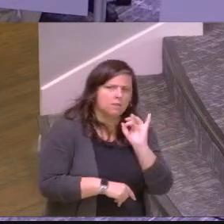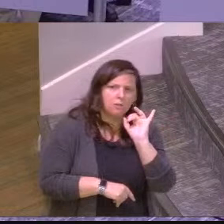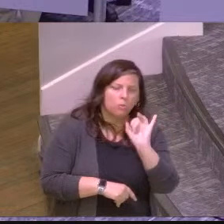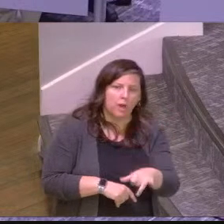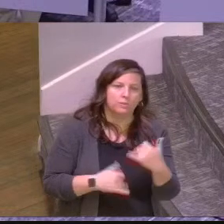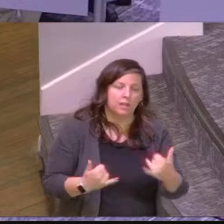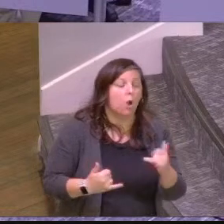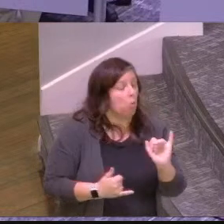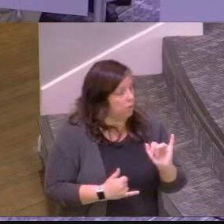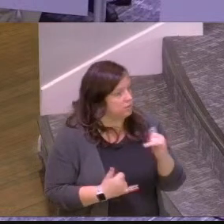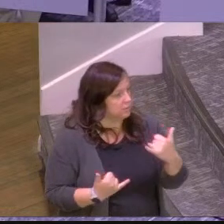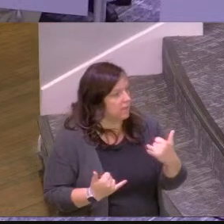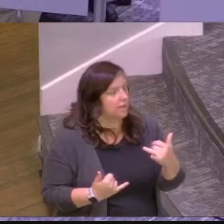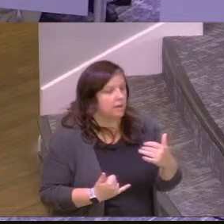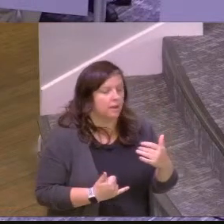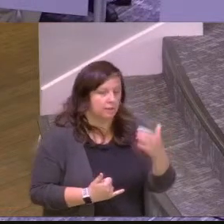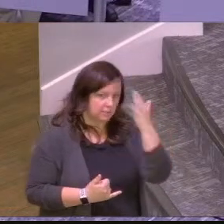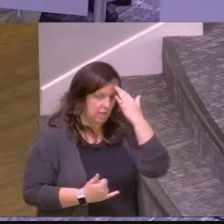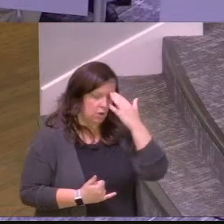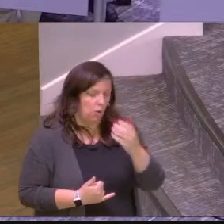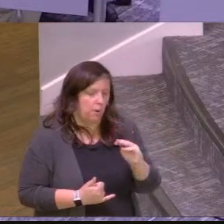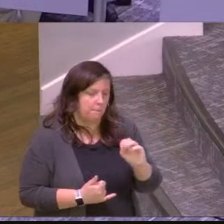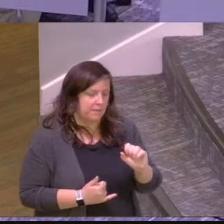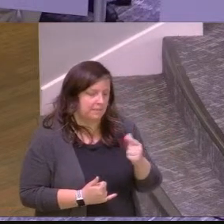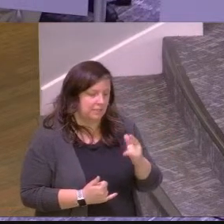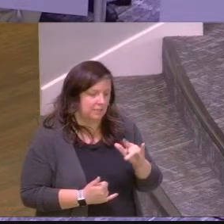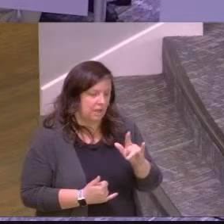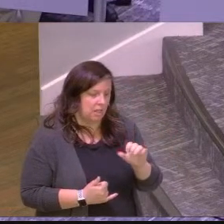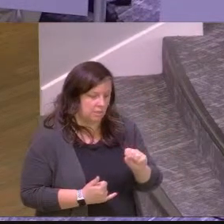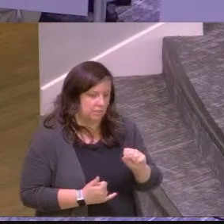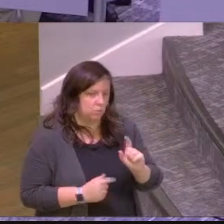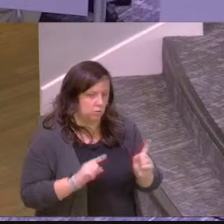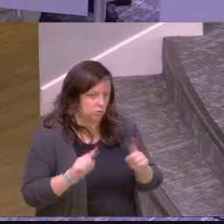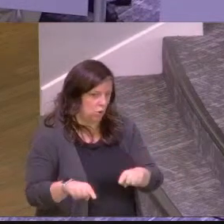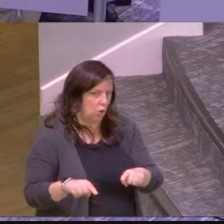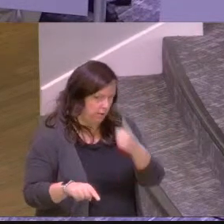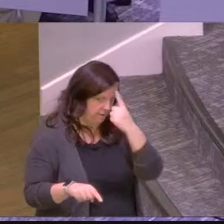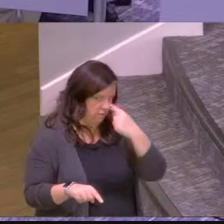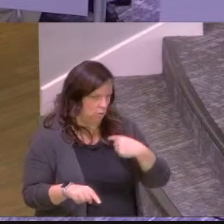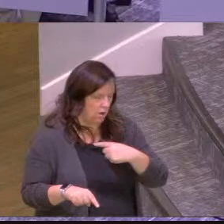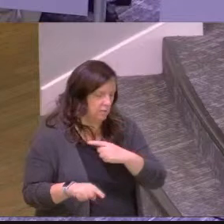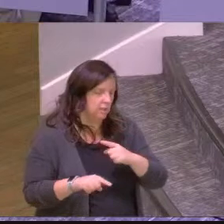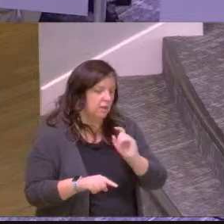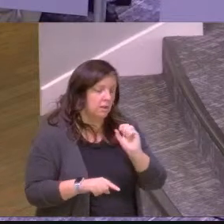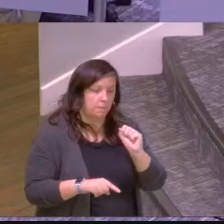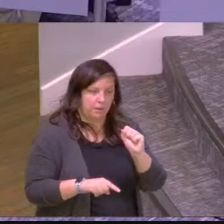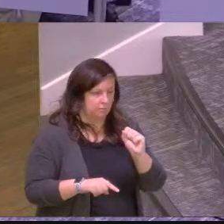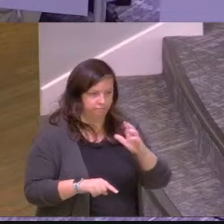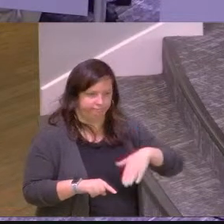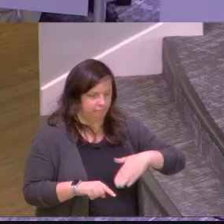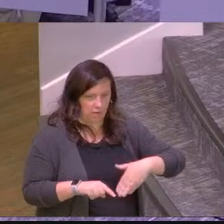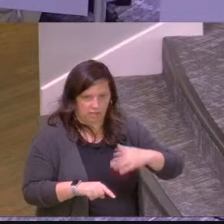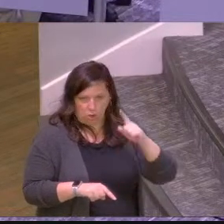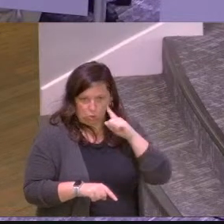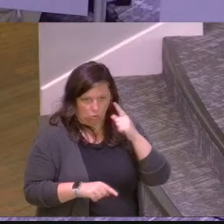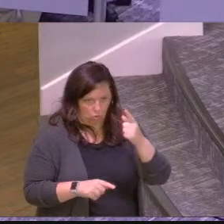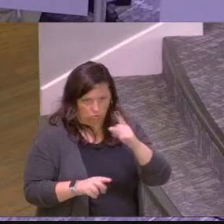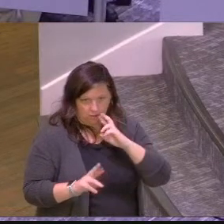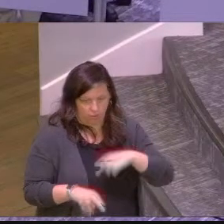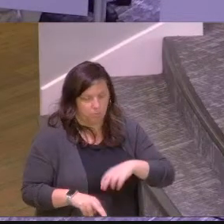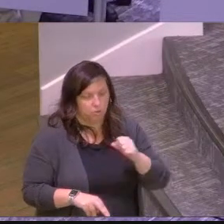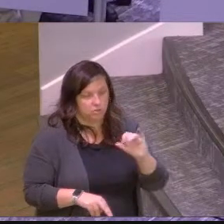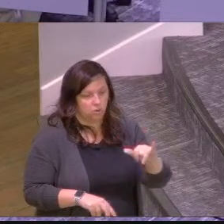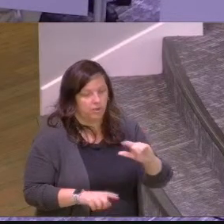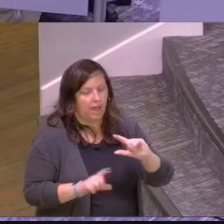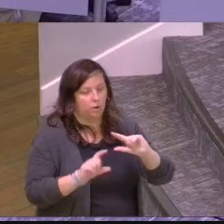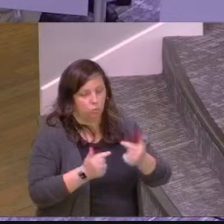going on our behalf, so I haven't received a report back from her. So that group was being reconvened, and it would be Department